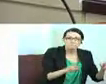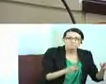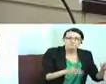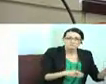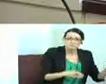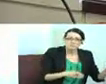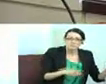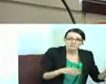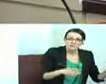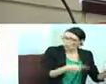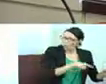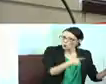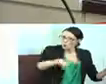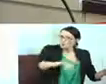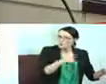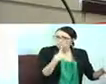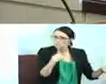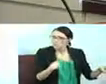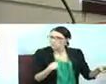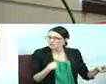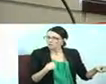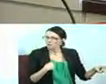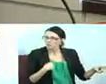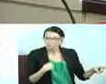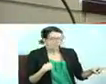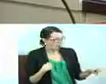we were told Jesus didn't love black people.